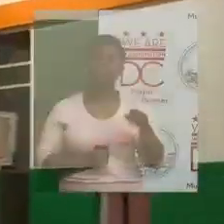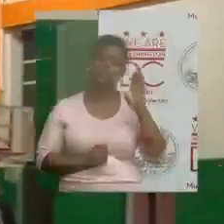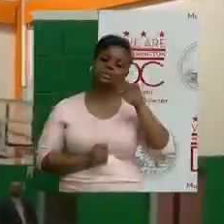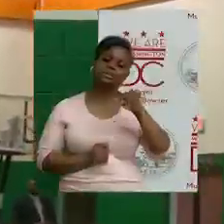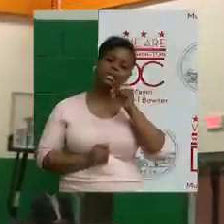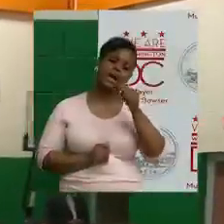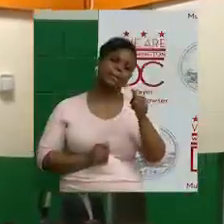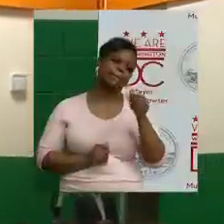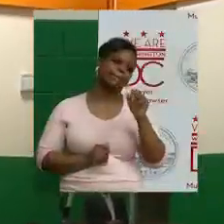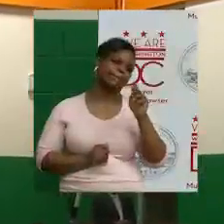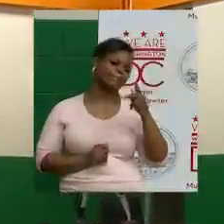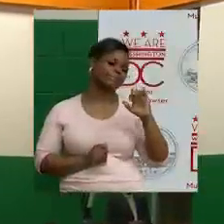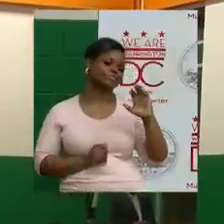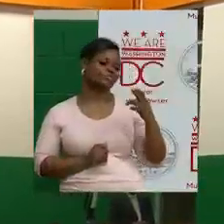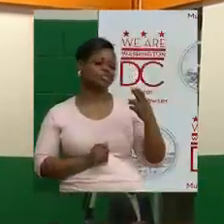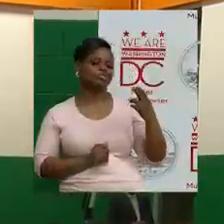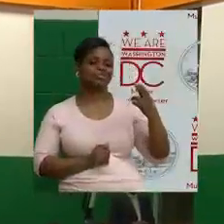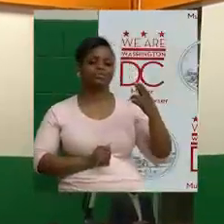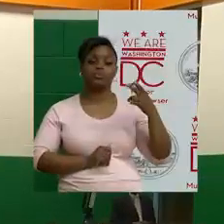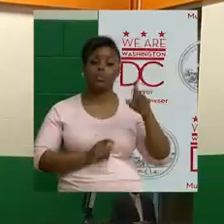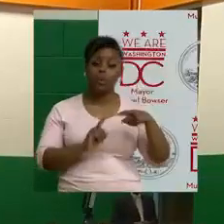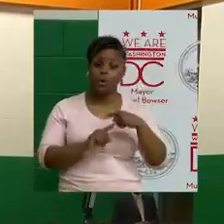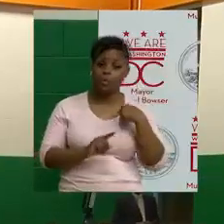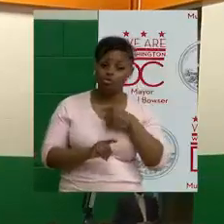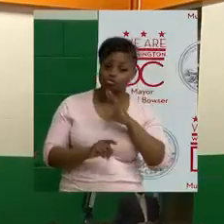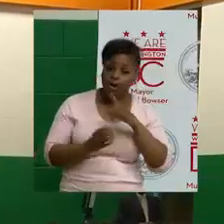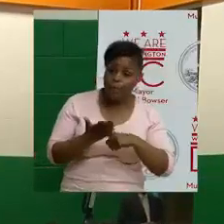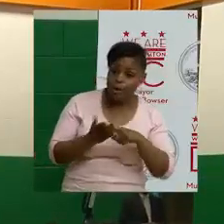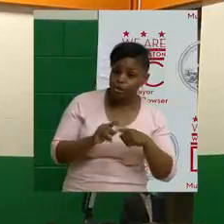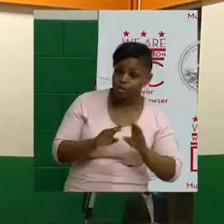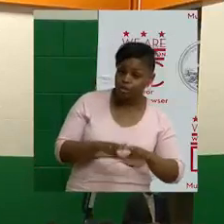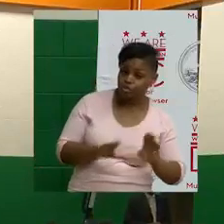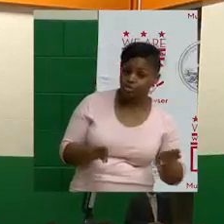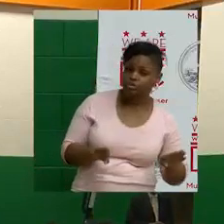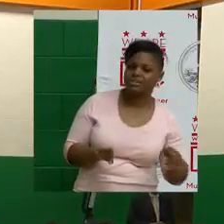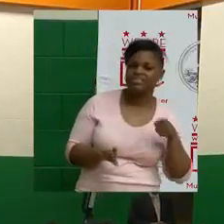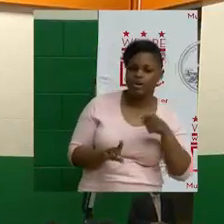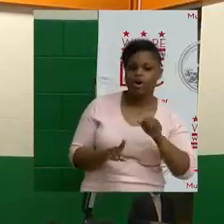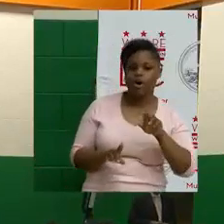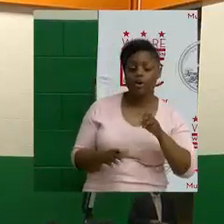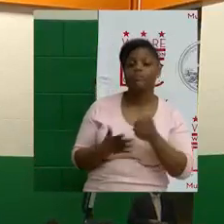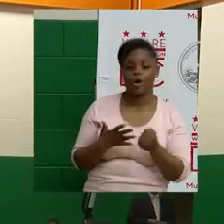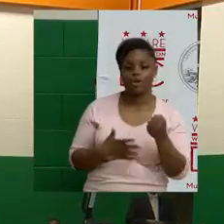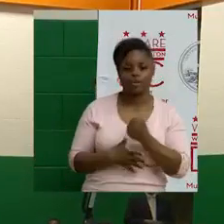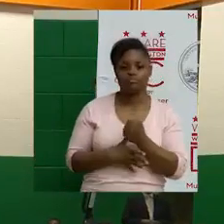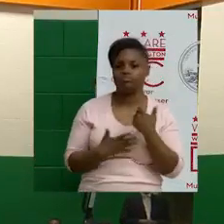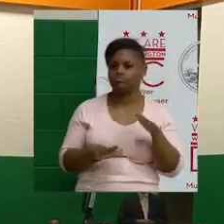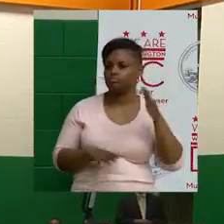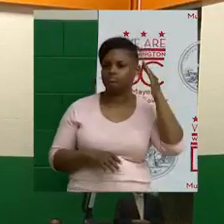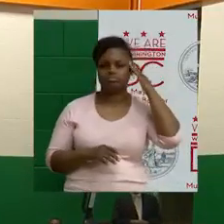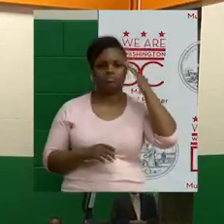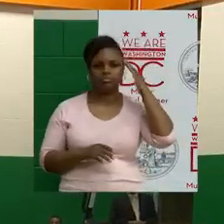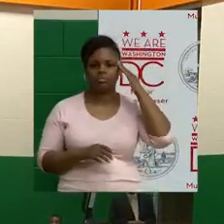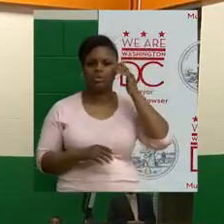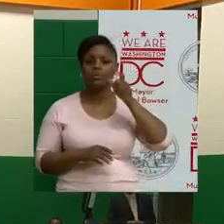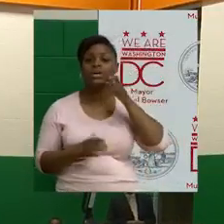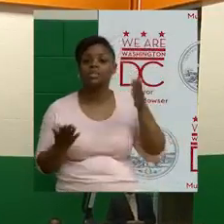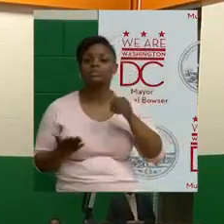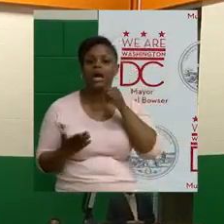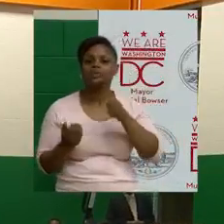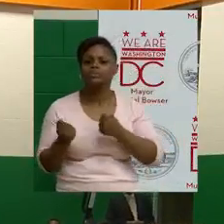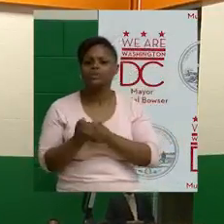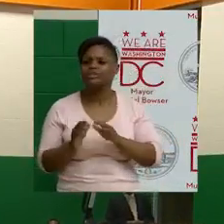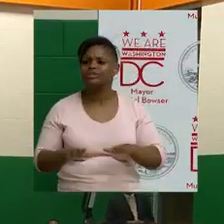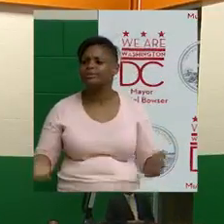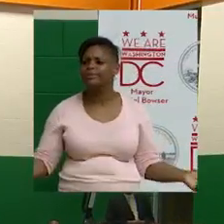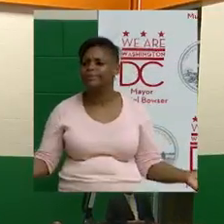we're talking about children, we know they are the biggest priority. Who here does not support children?